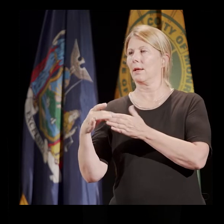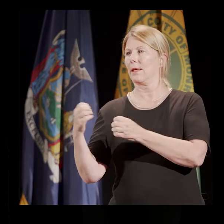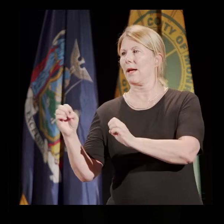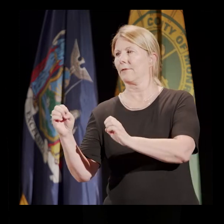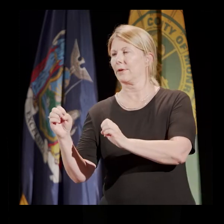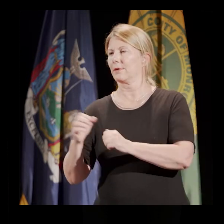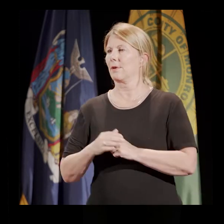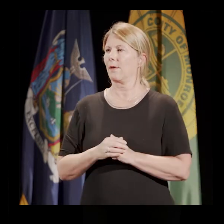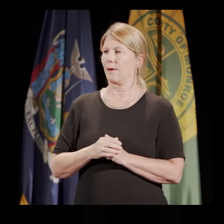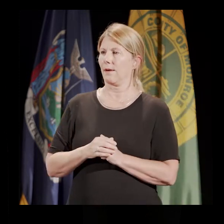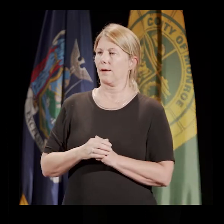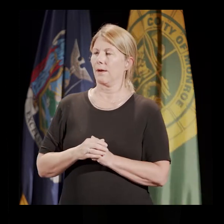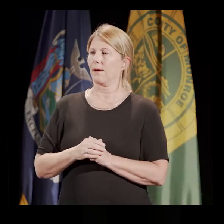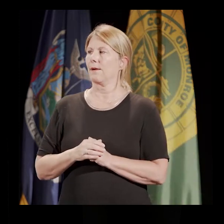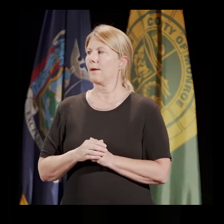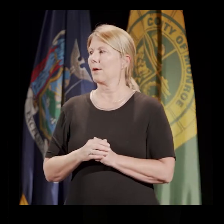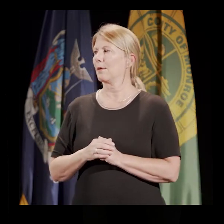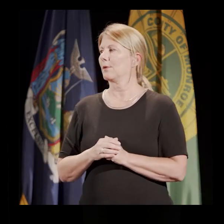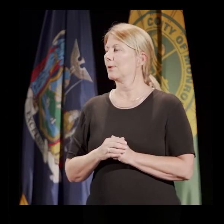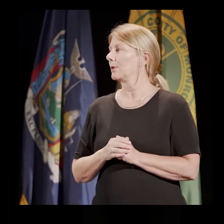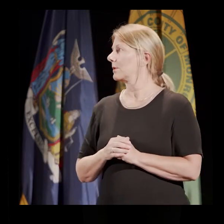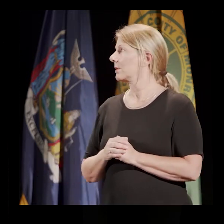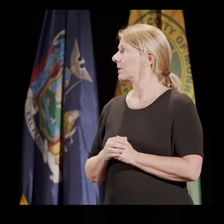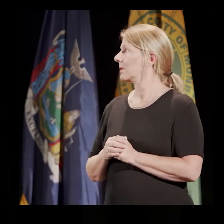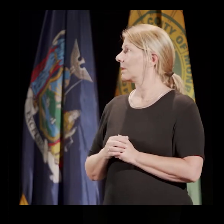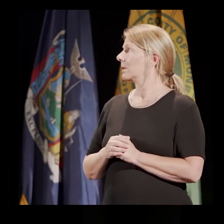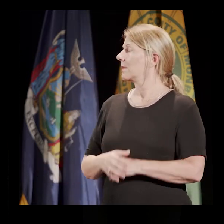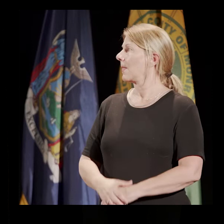city department. As we also talk about